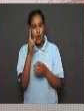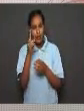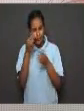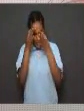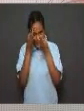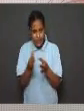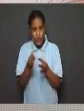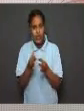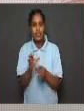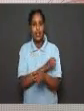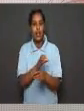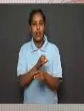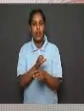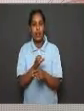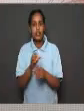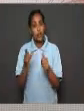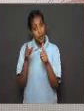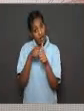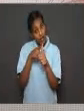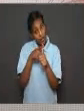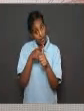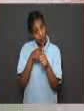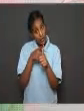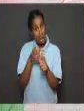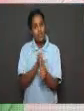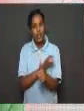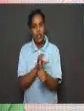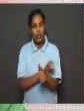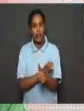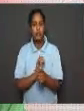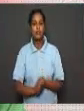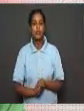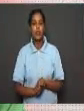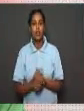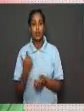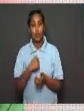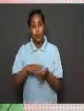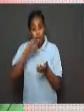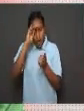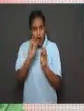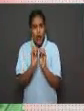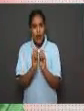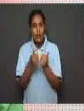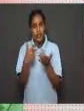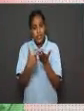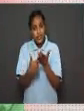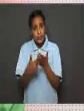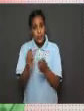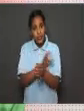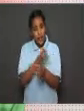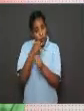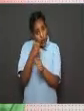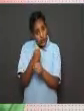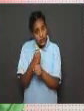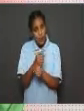particular cell, the primary cell. We will learn how this cell